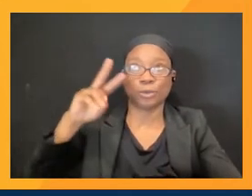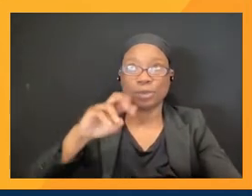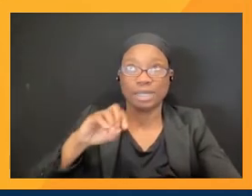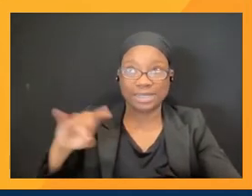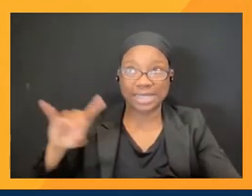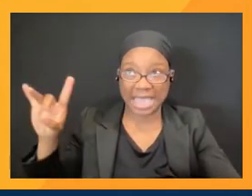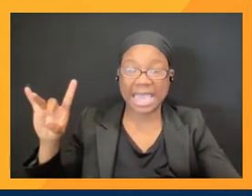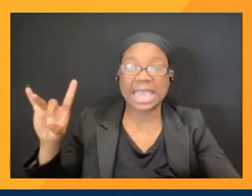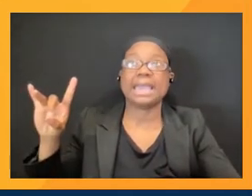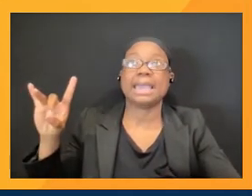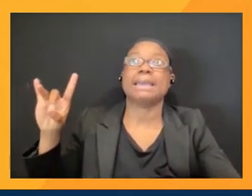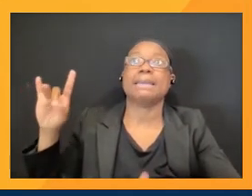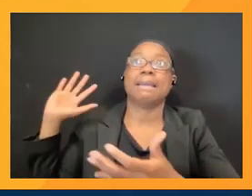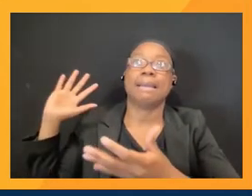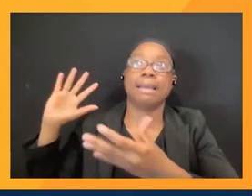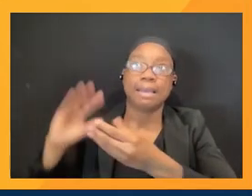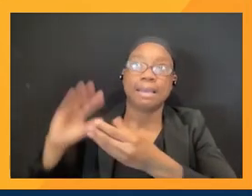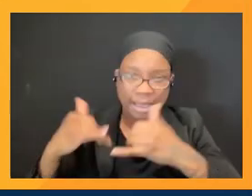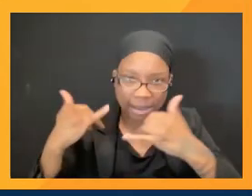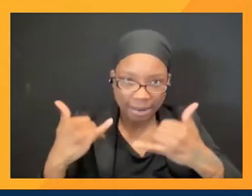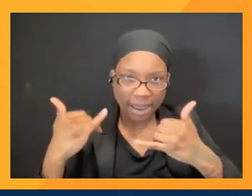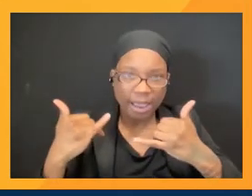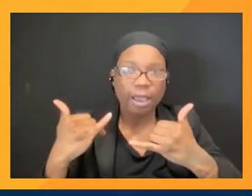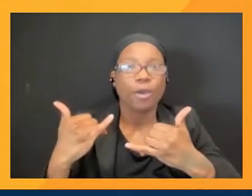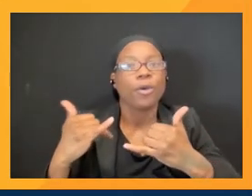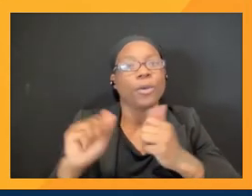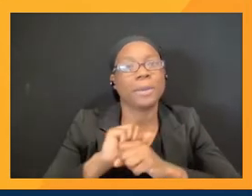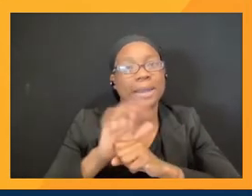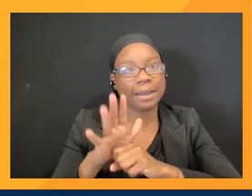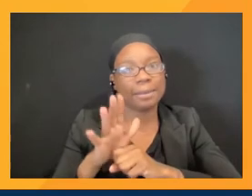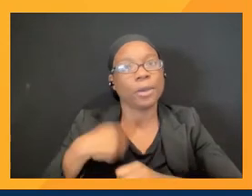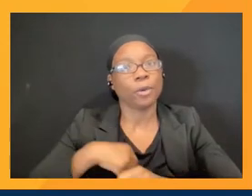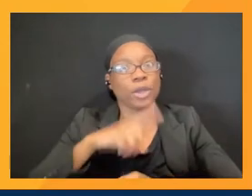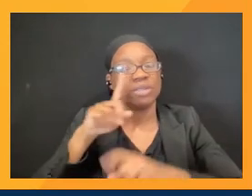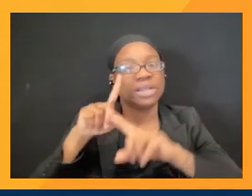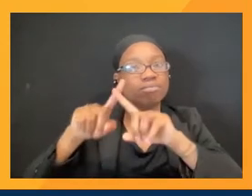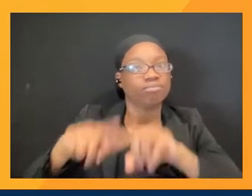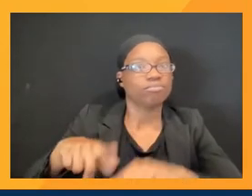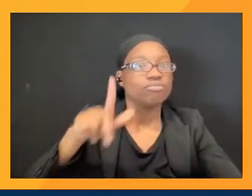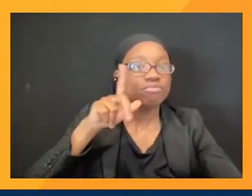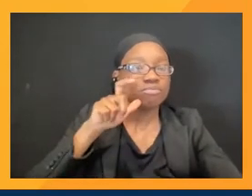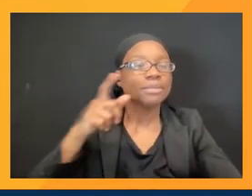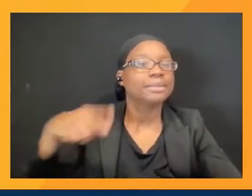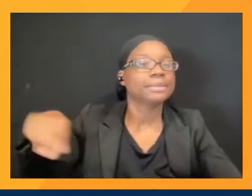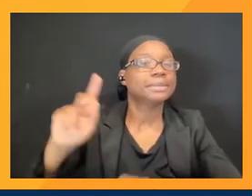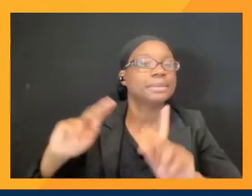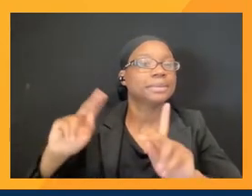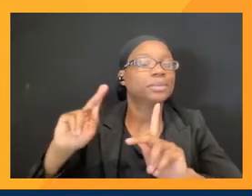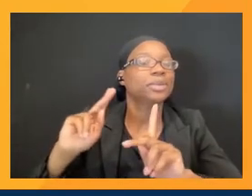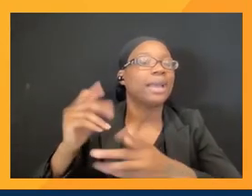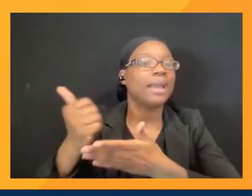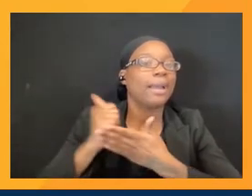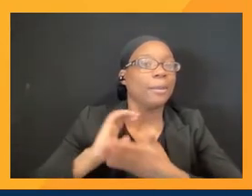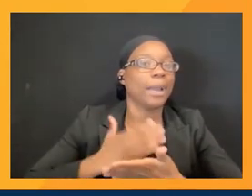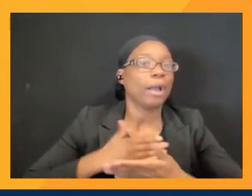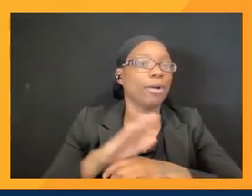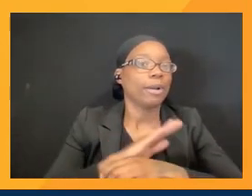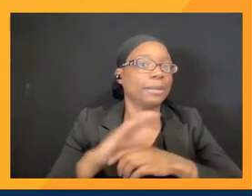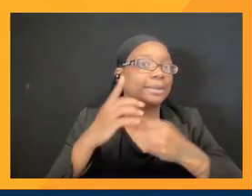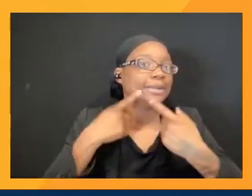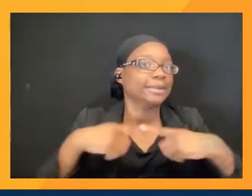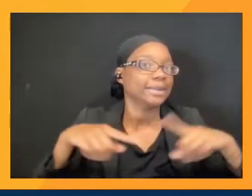be targeted unfairly after giving someone their information. And so I think it's a dynamic that is going to be at play for a while. There are no